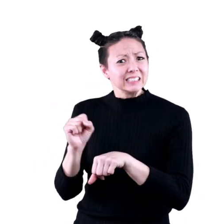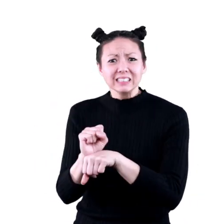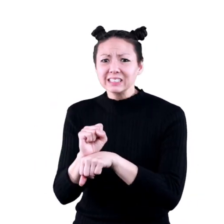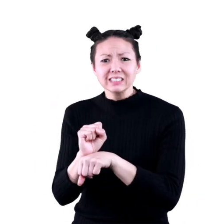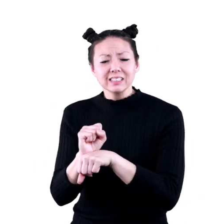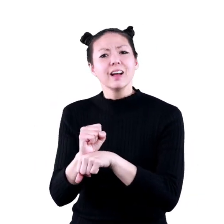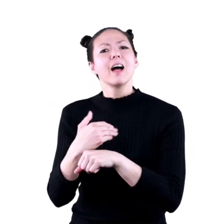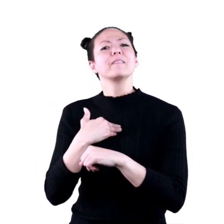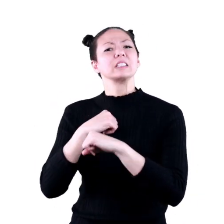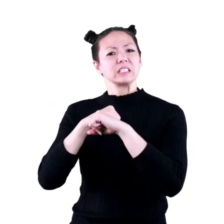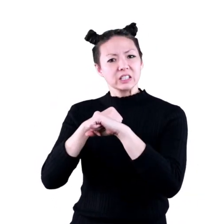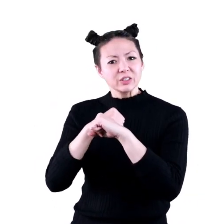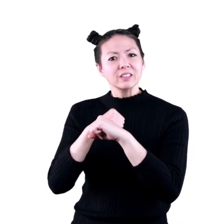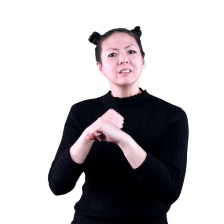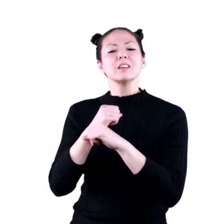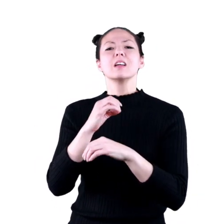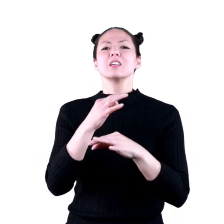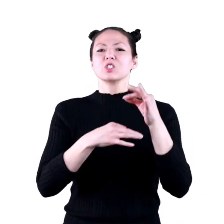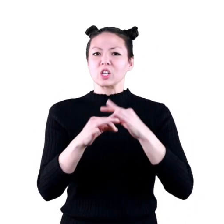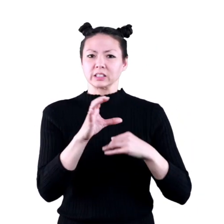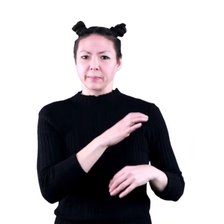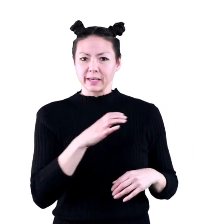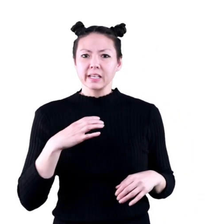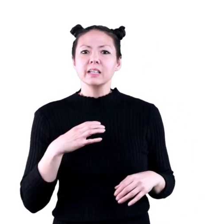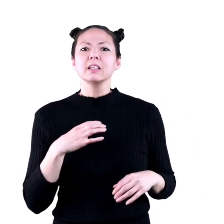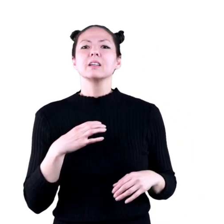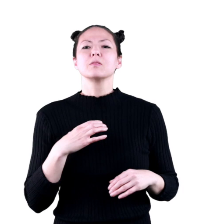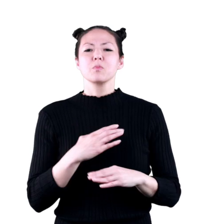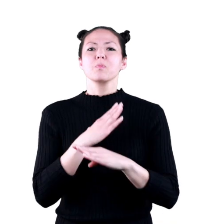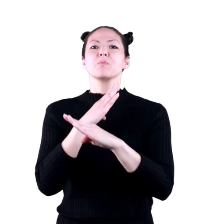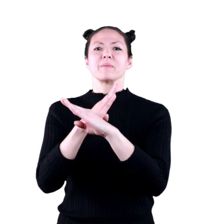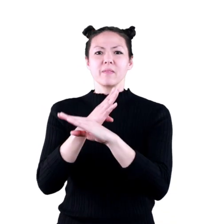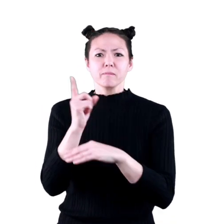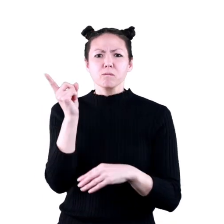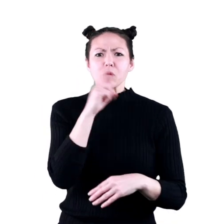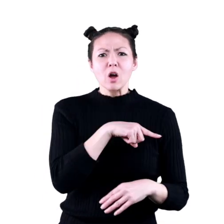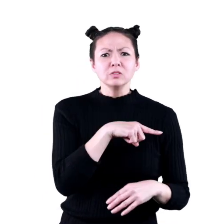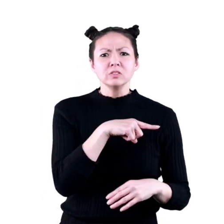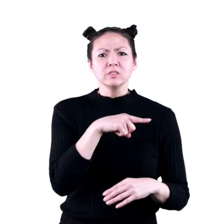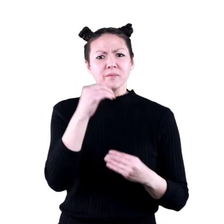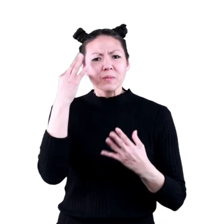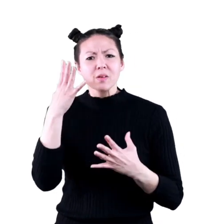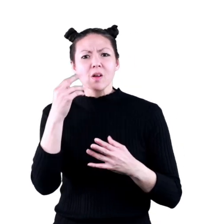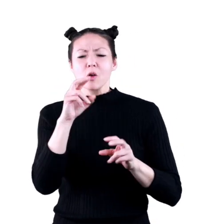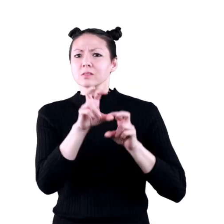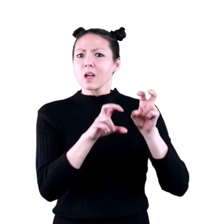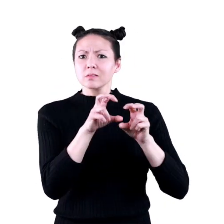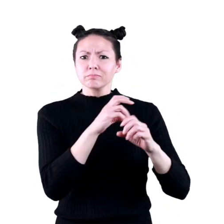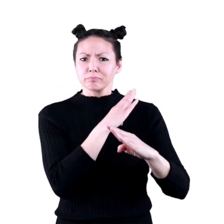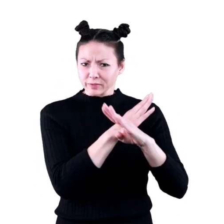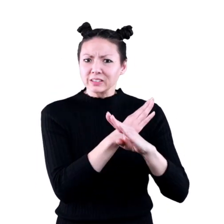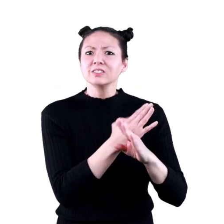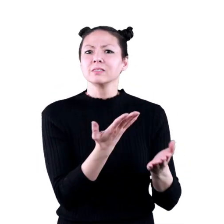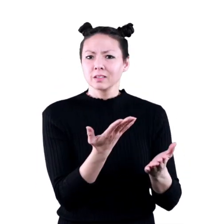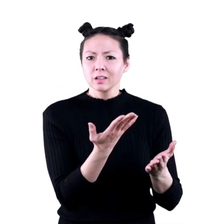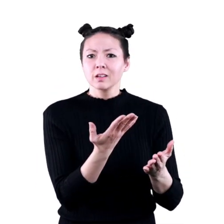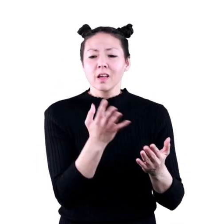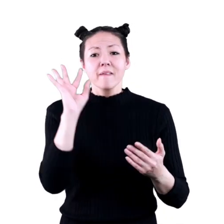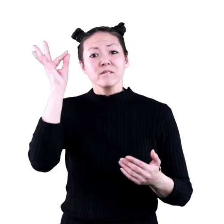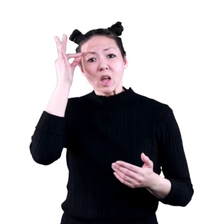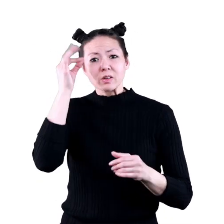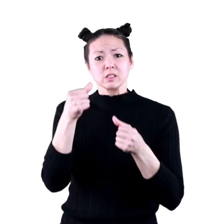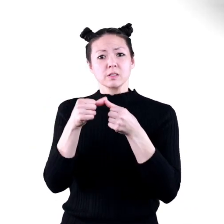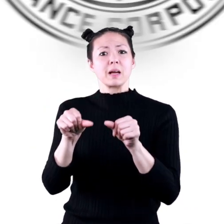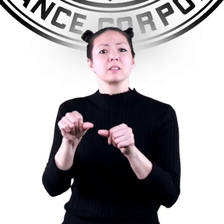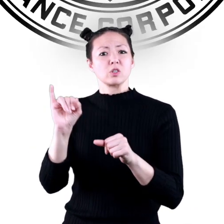who were unable to work. The Securities and Exchange Commission helped prevent fraudulent or illegal activities in the stock